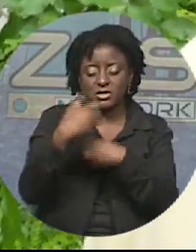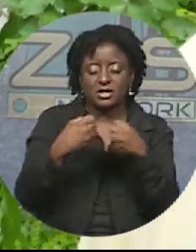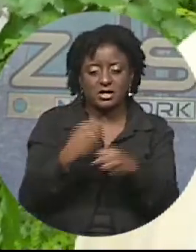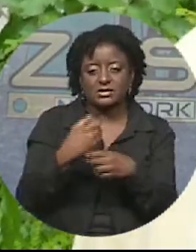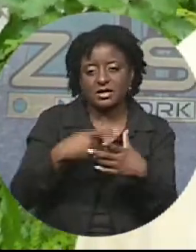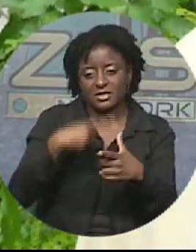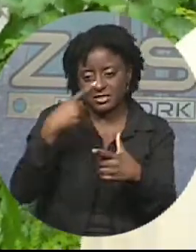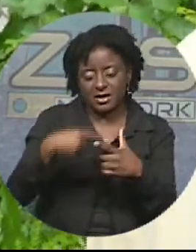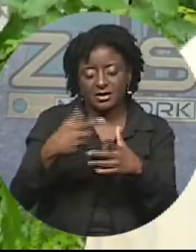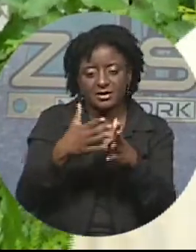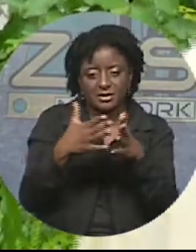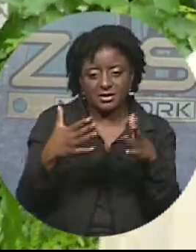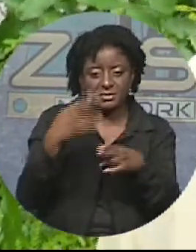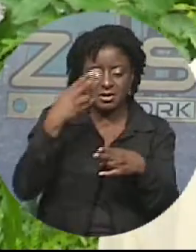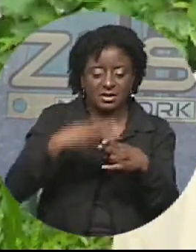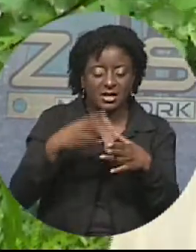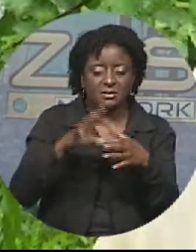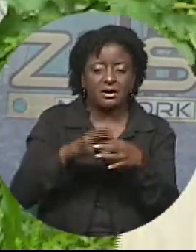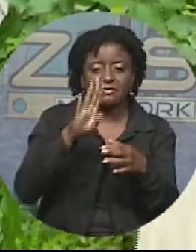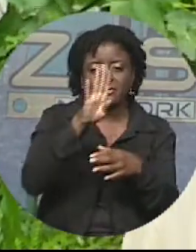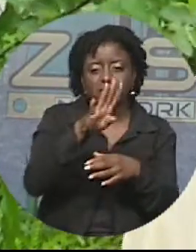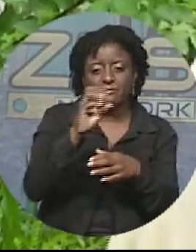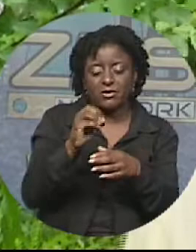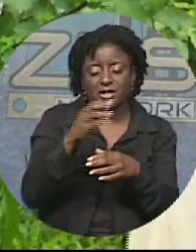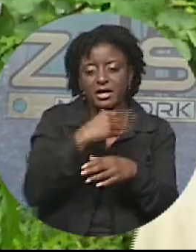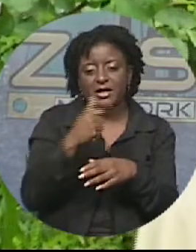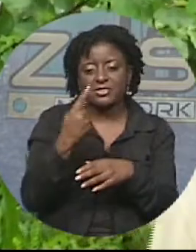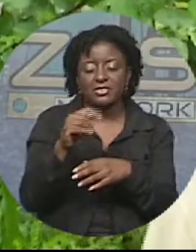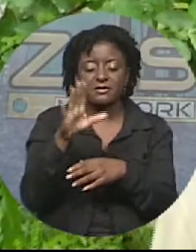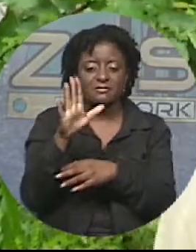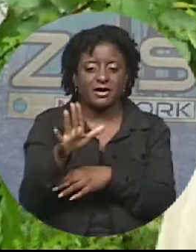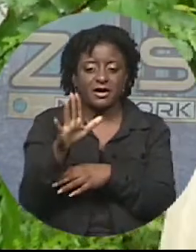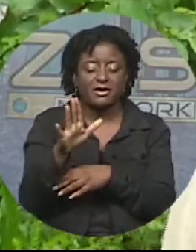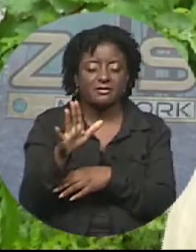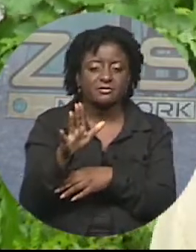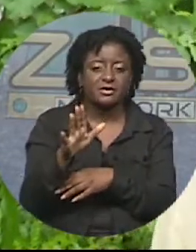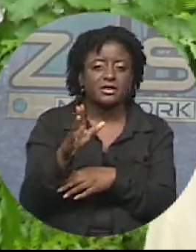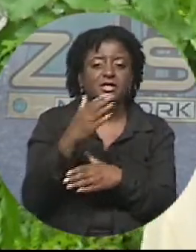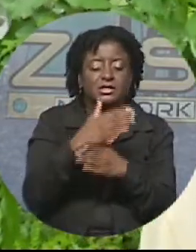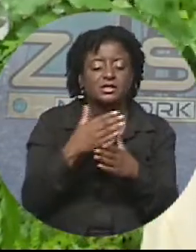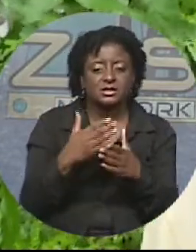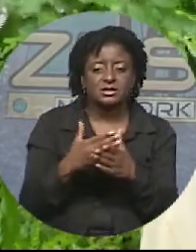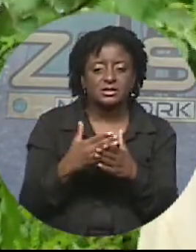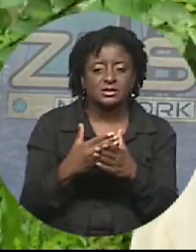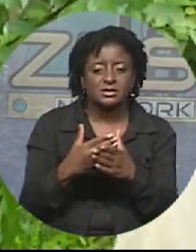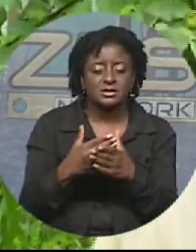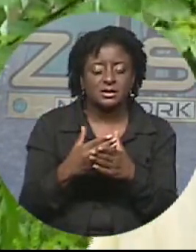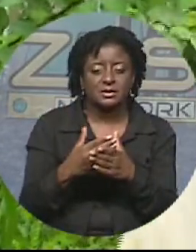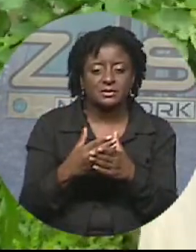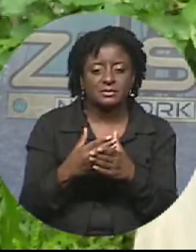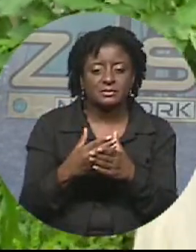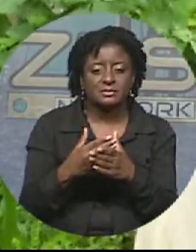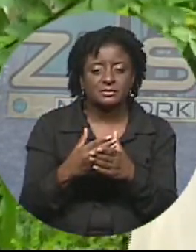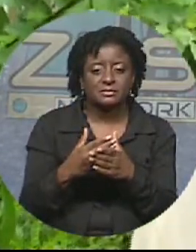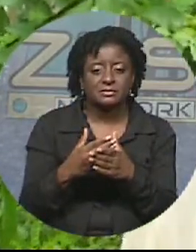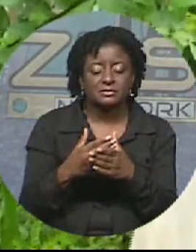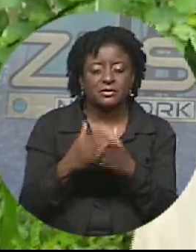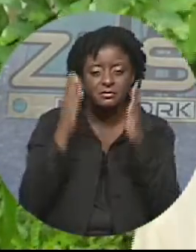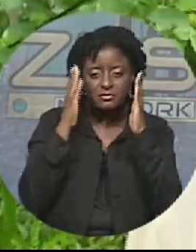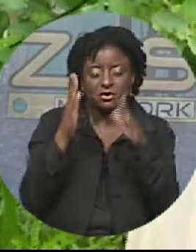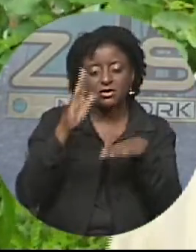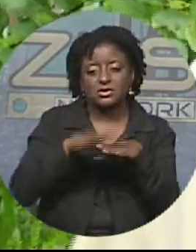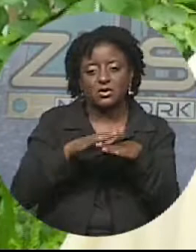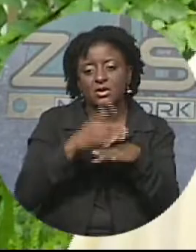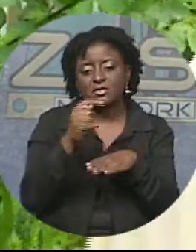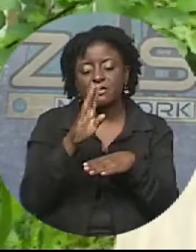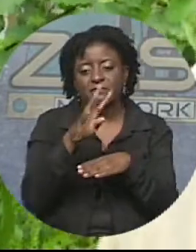naming of the 40 and the 5. Some folks got the idea of the 40, but I can say this to you